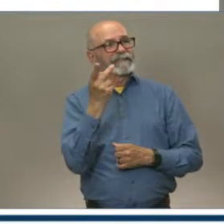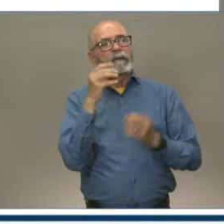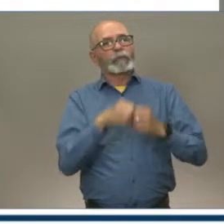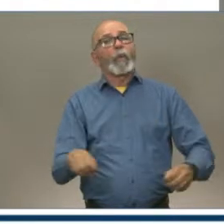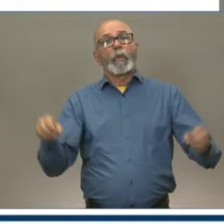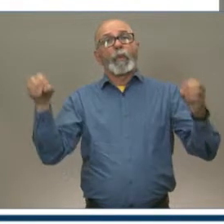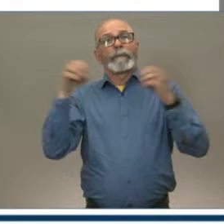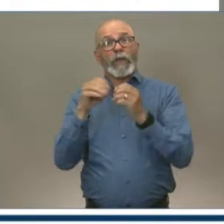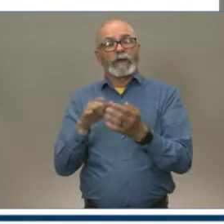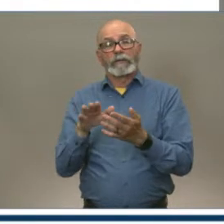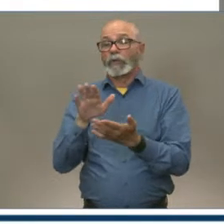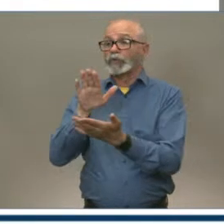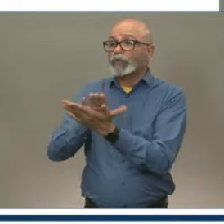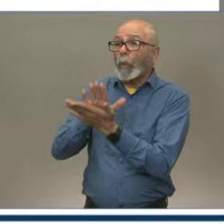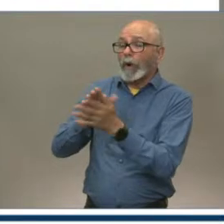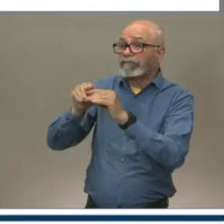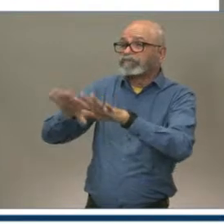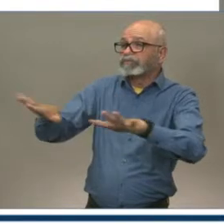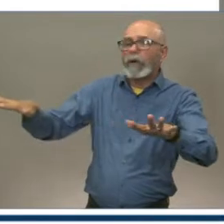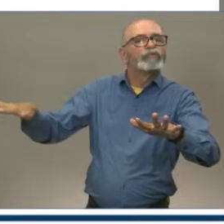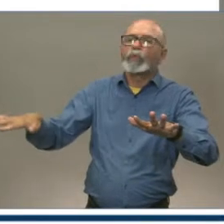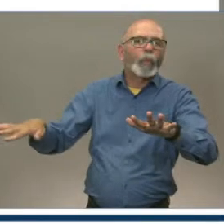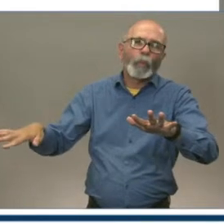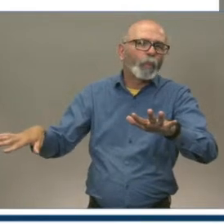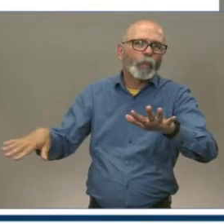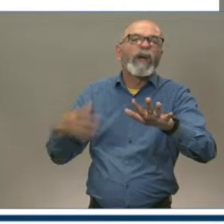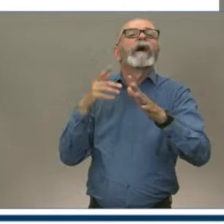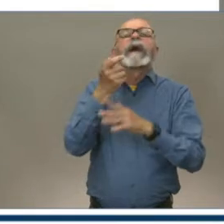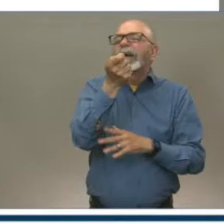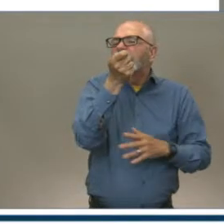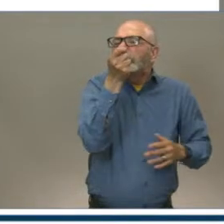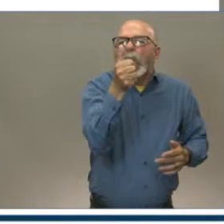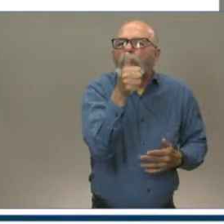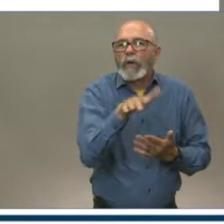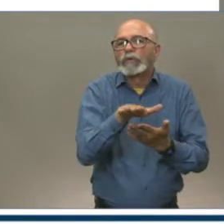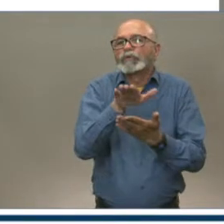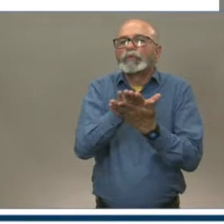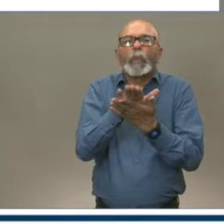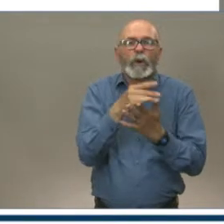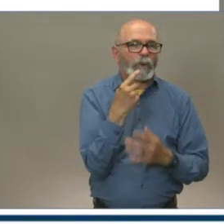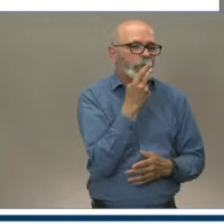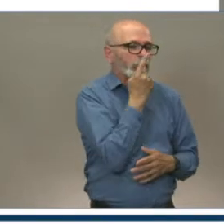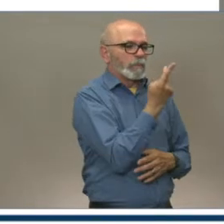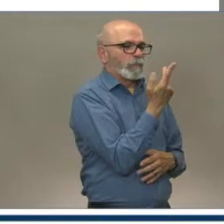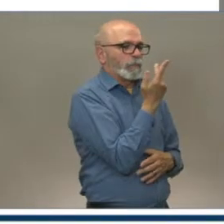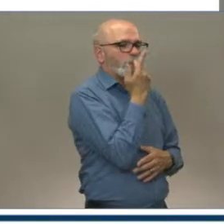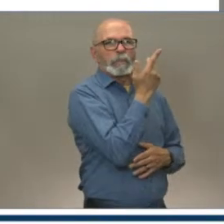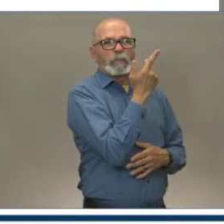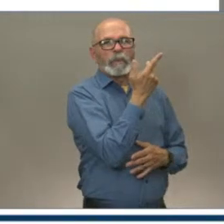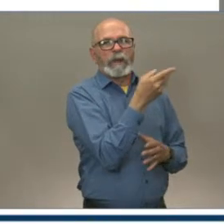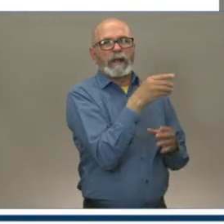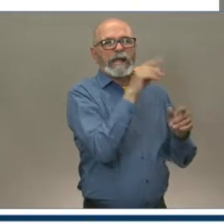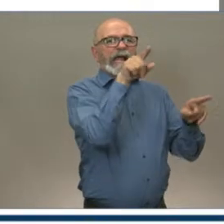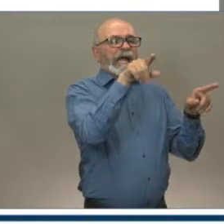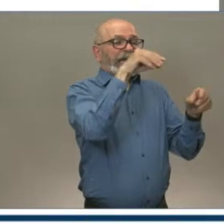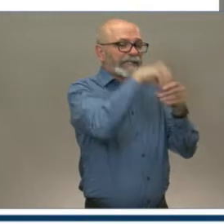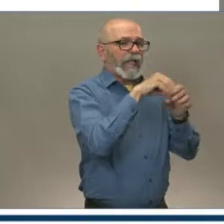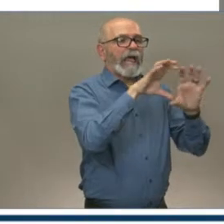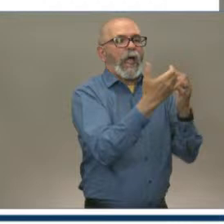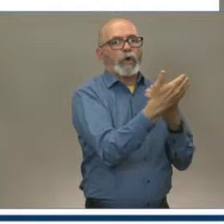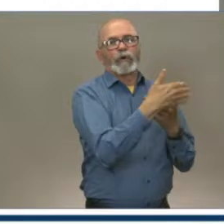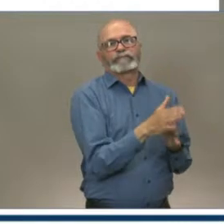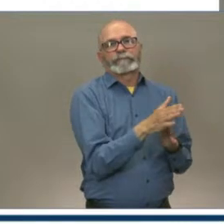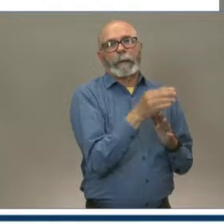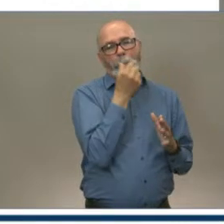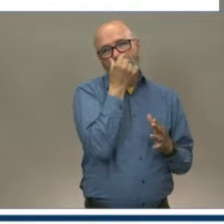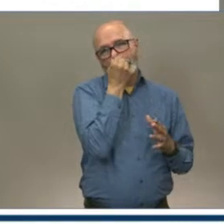a few schools where there has been, from one case, there's been 2 or 3 other cases within a classroom. We expect that to happen when you